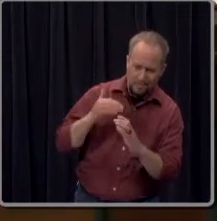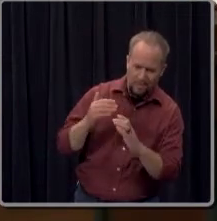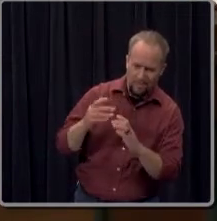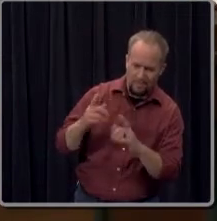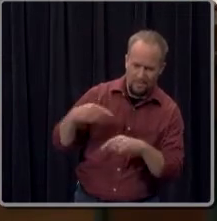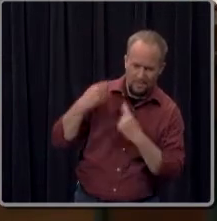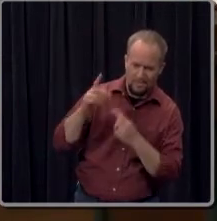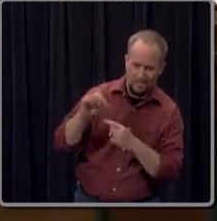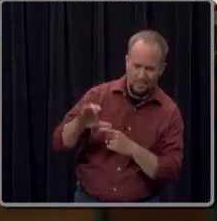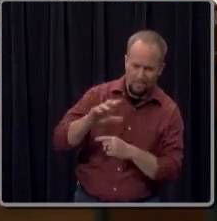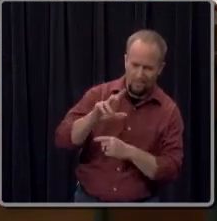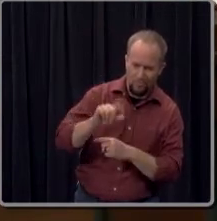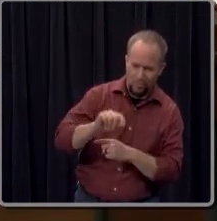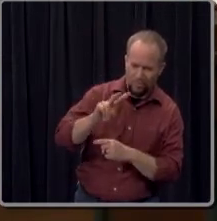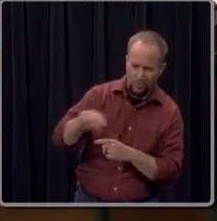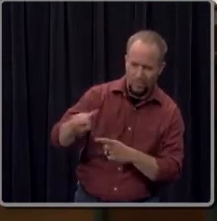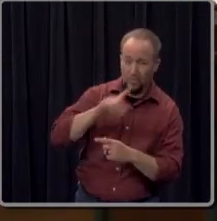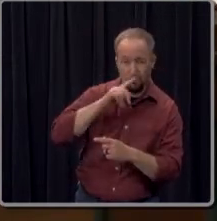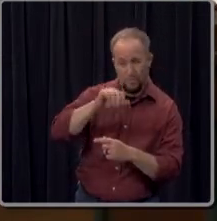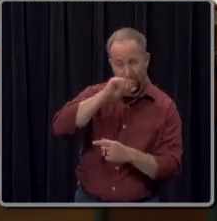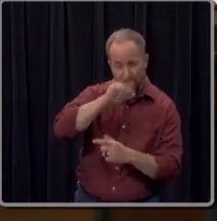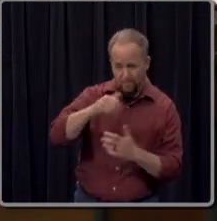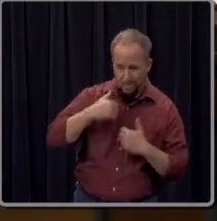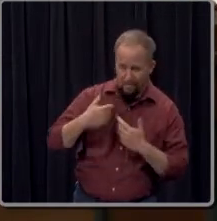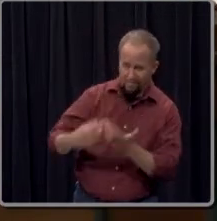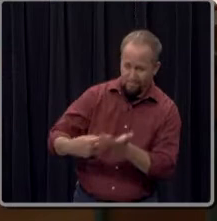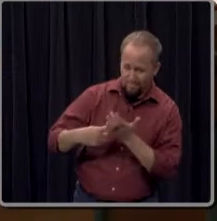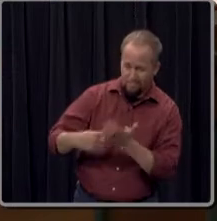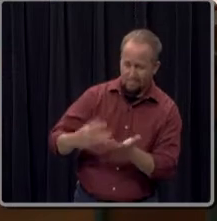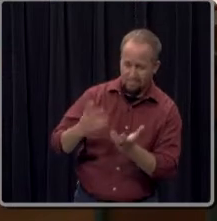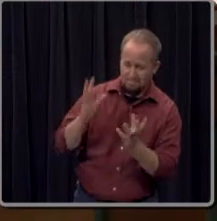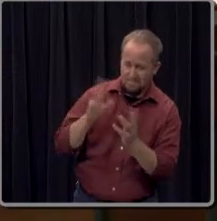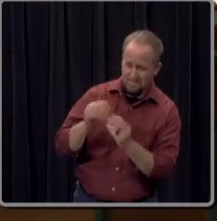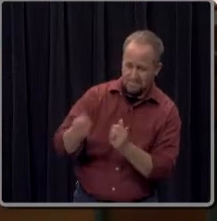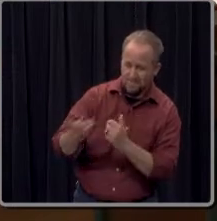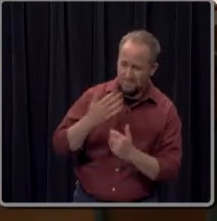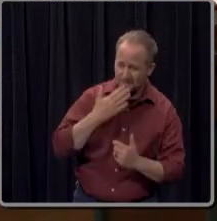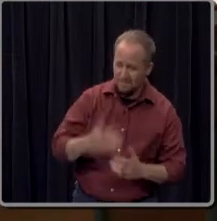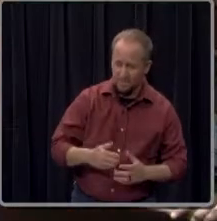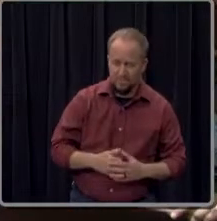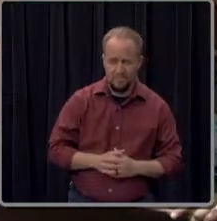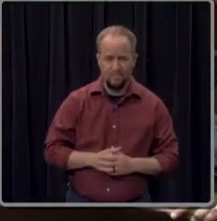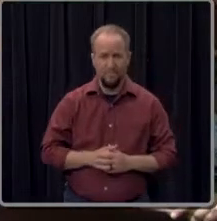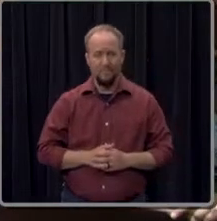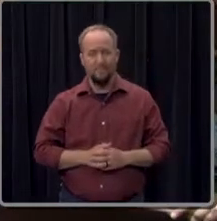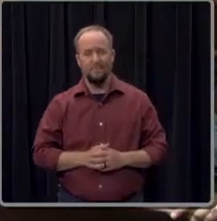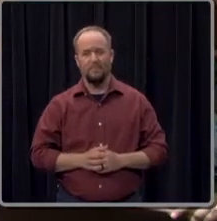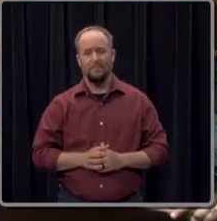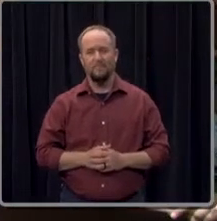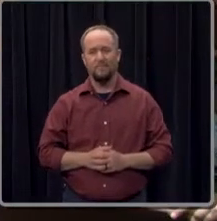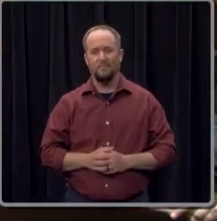of 2022. I would love to have conversations or meet with you. Thank you.